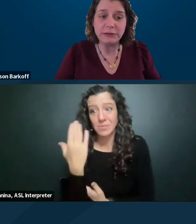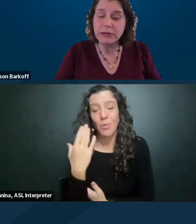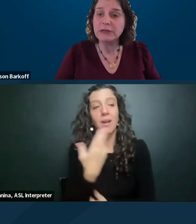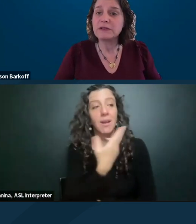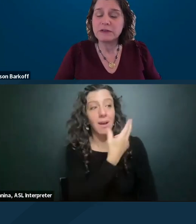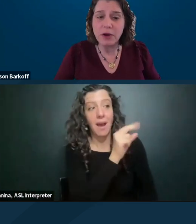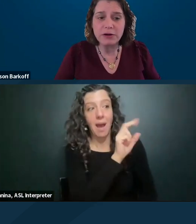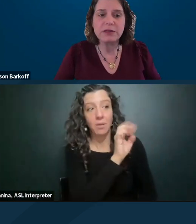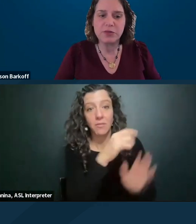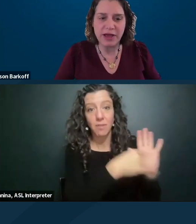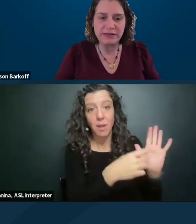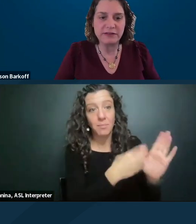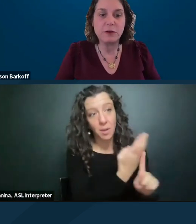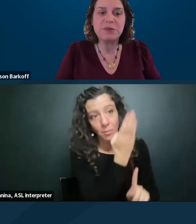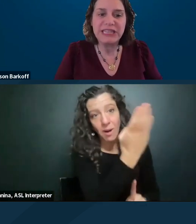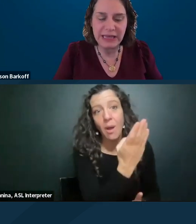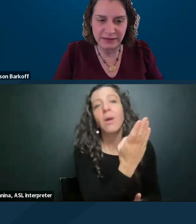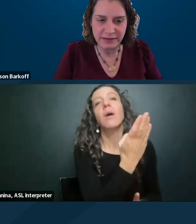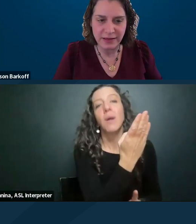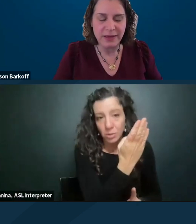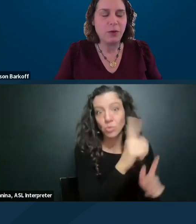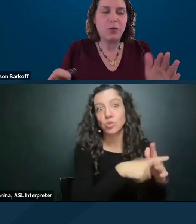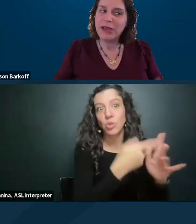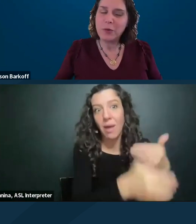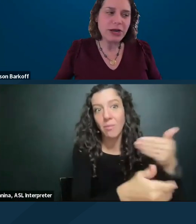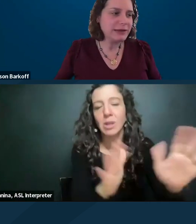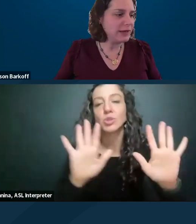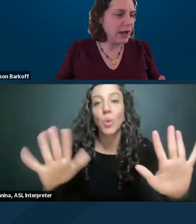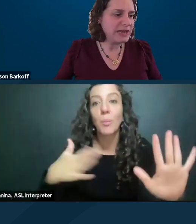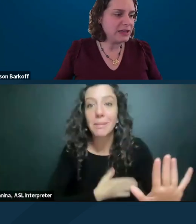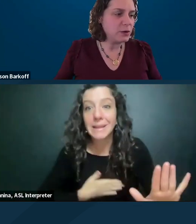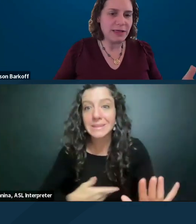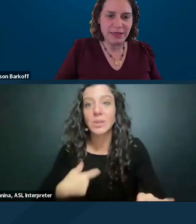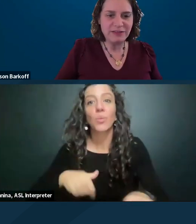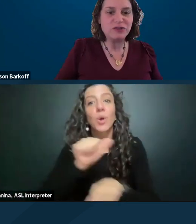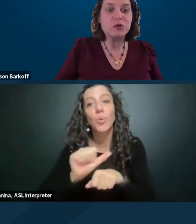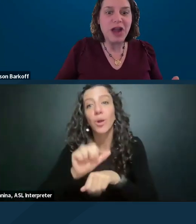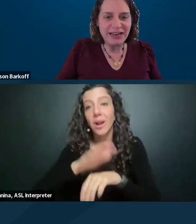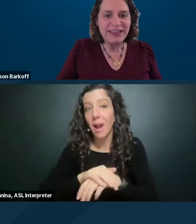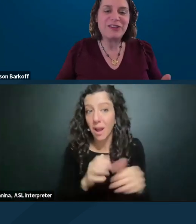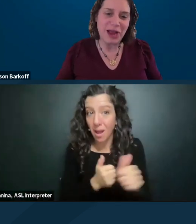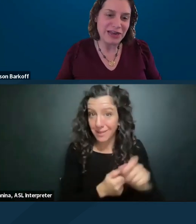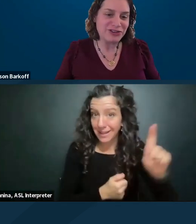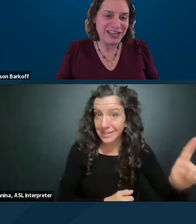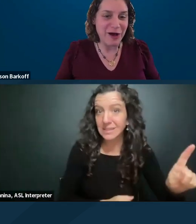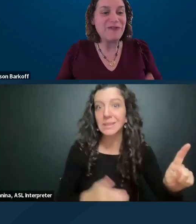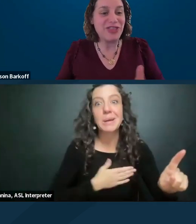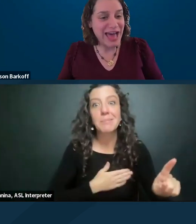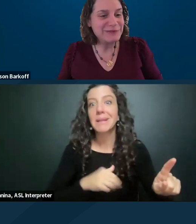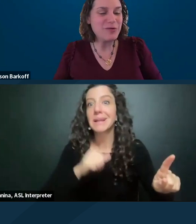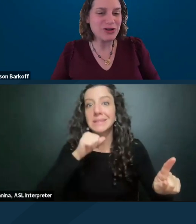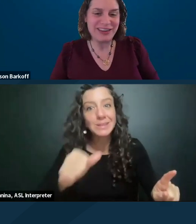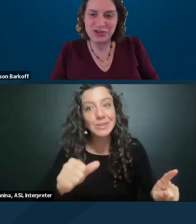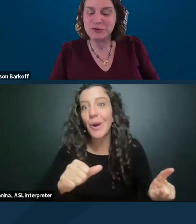out a bill to start the process. So please, we are working to update you on this. Do not take your energy